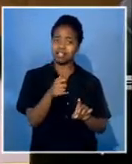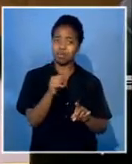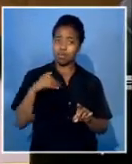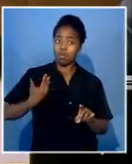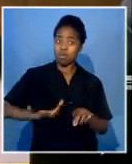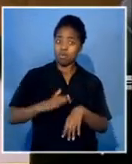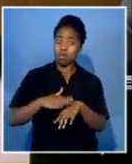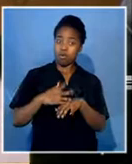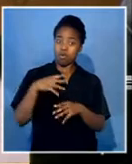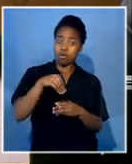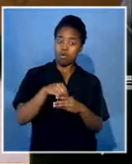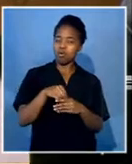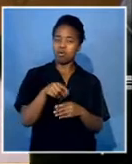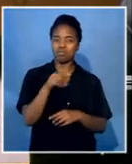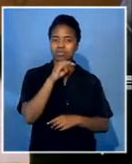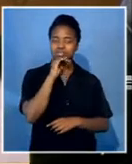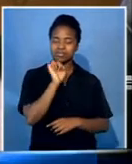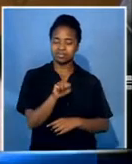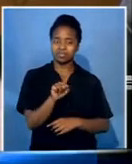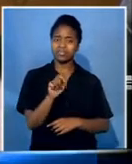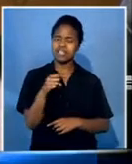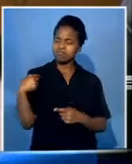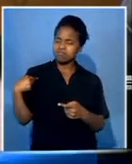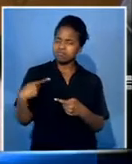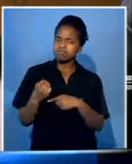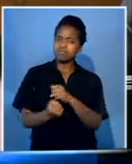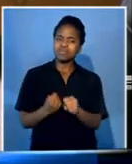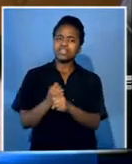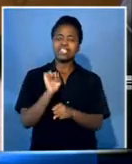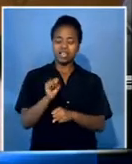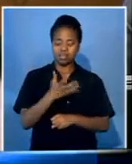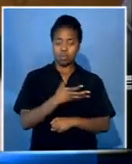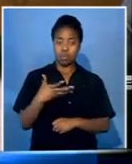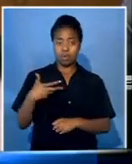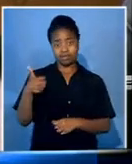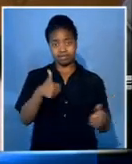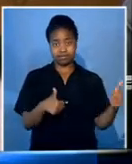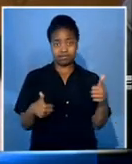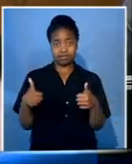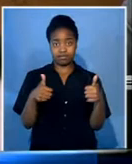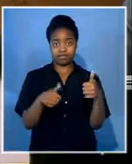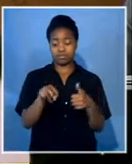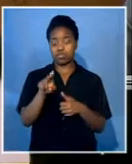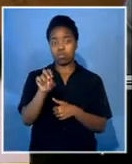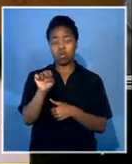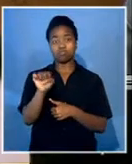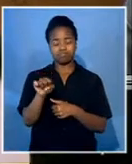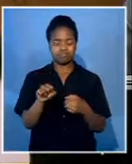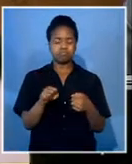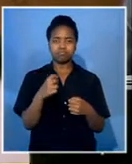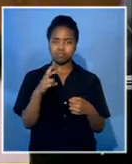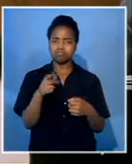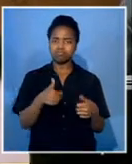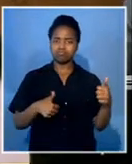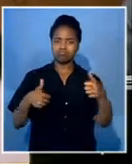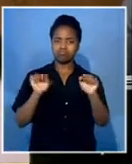enough. We see that over the past years, numbers of women at senior levels in the United Nations, for instance, in field